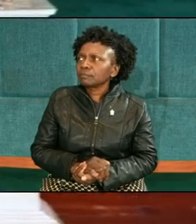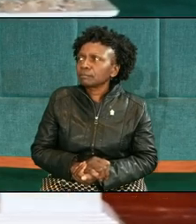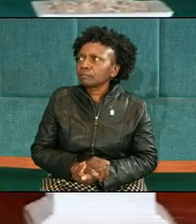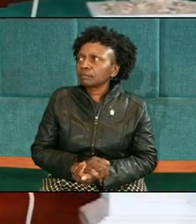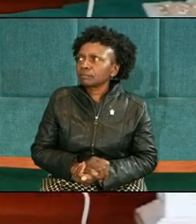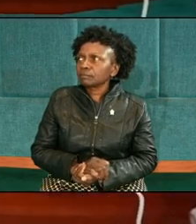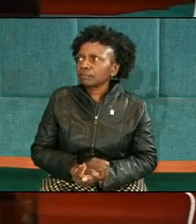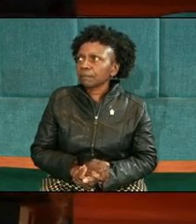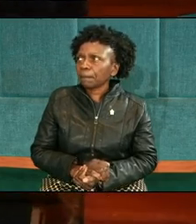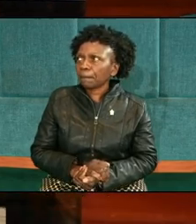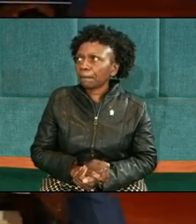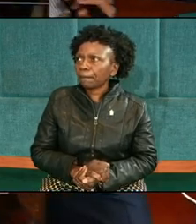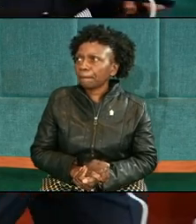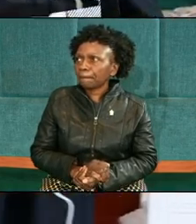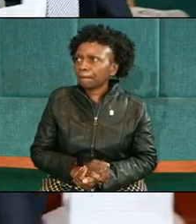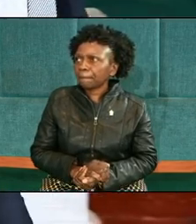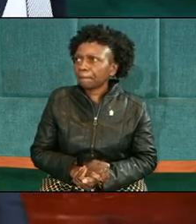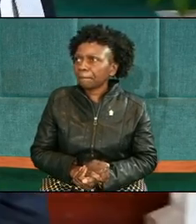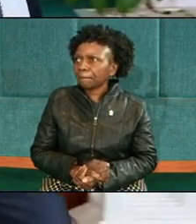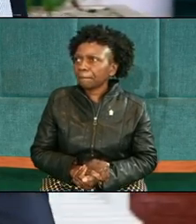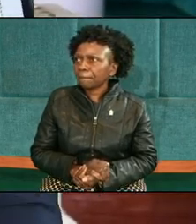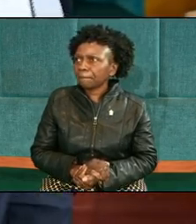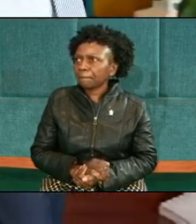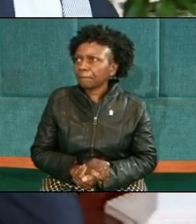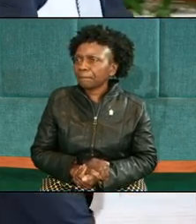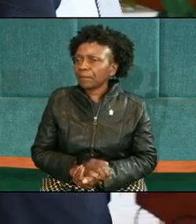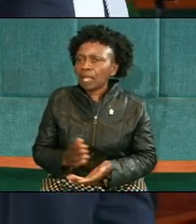Whoa. Would you like that guy to be